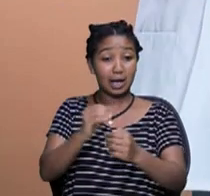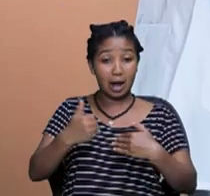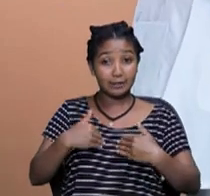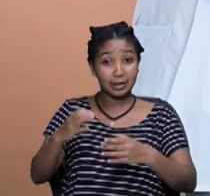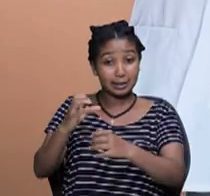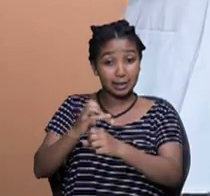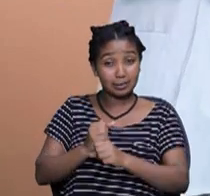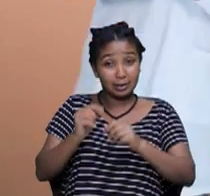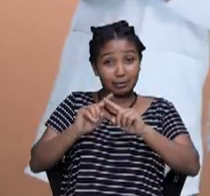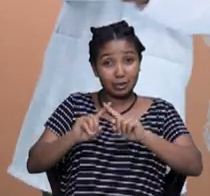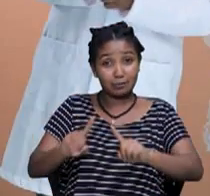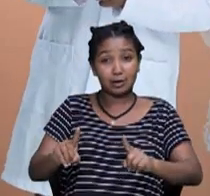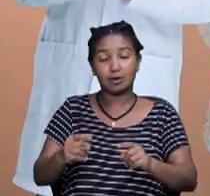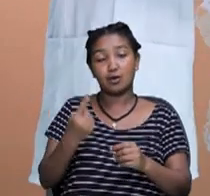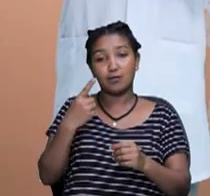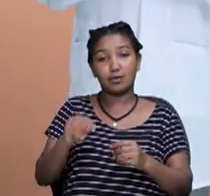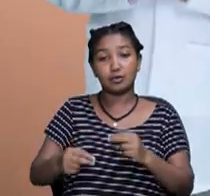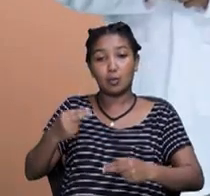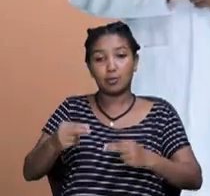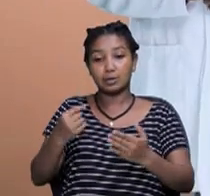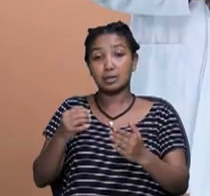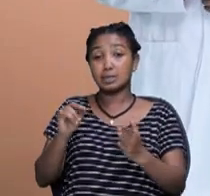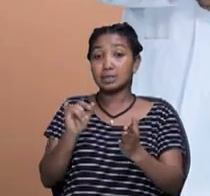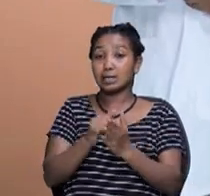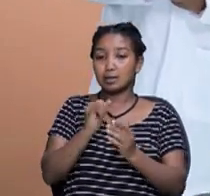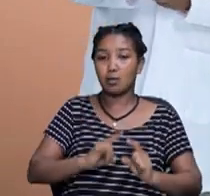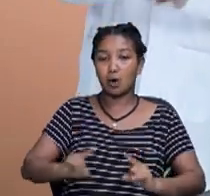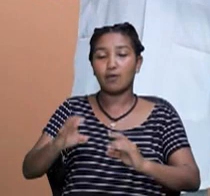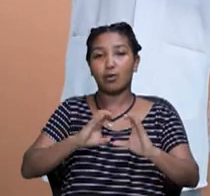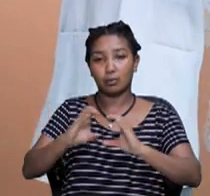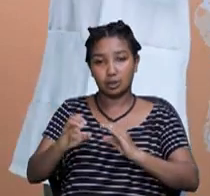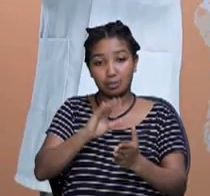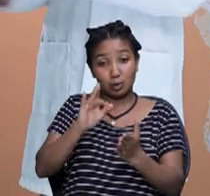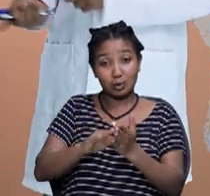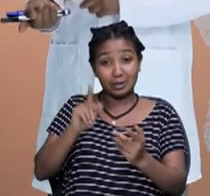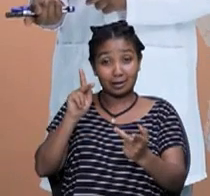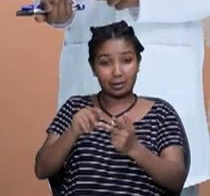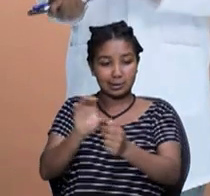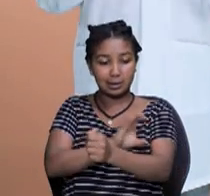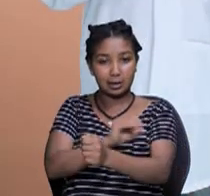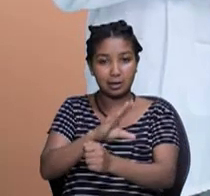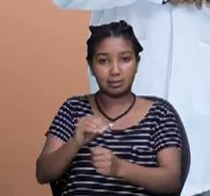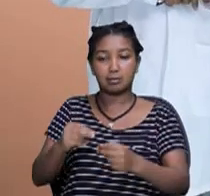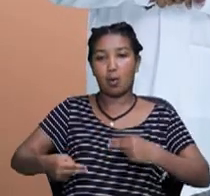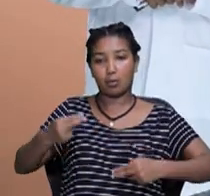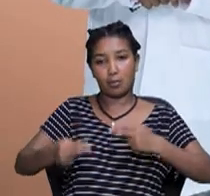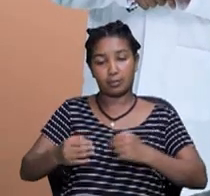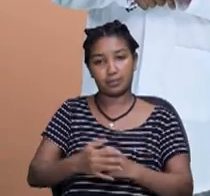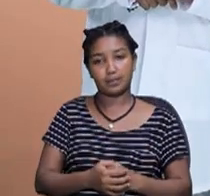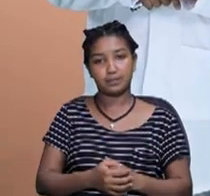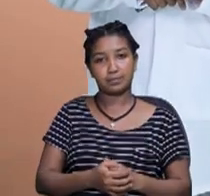a receptor specific for the hormone. That's the way of communication between the target cell and the